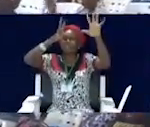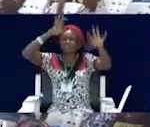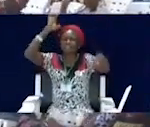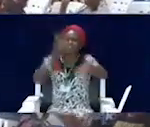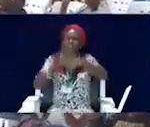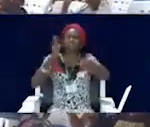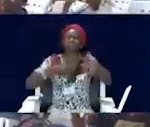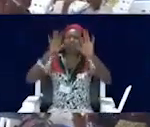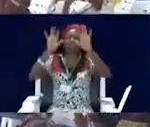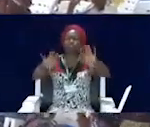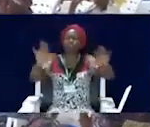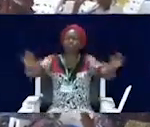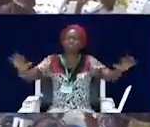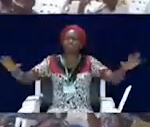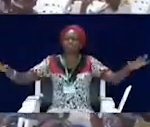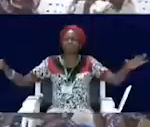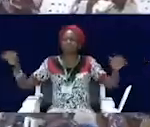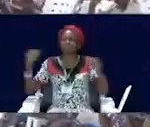children.